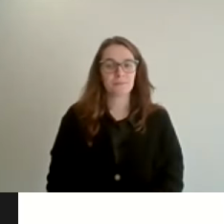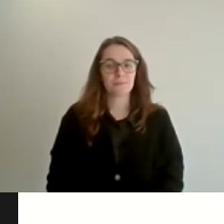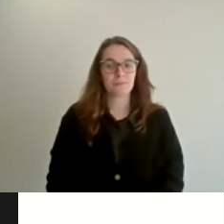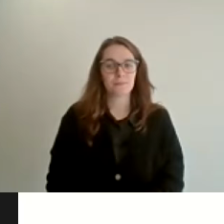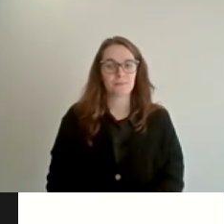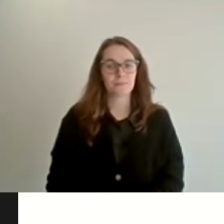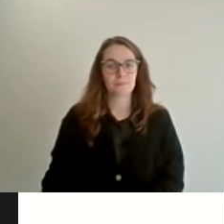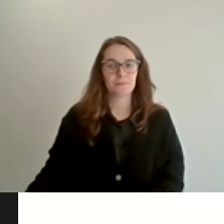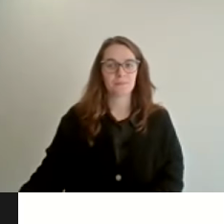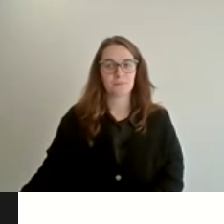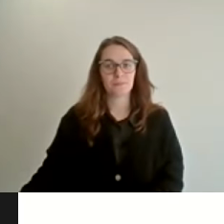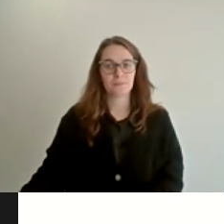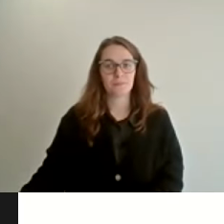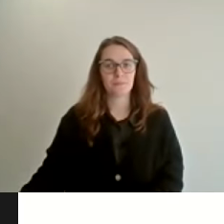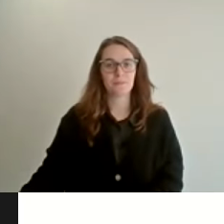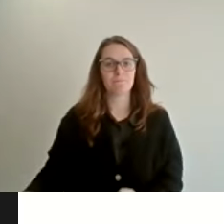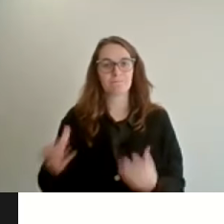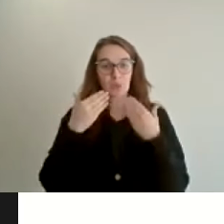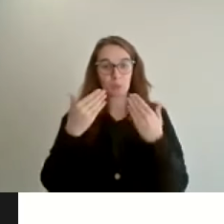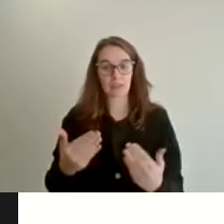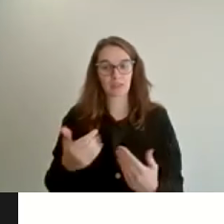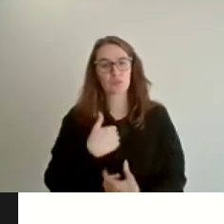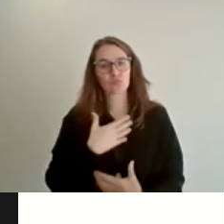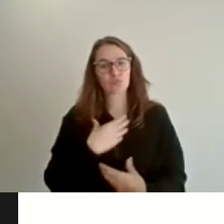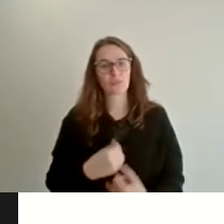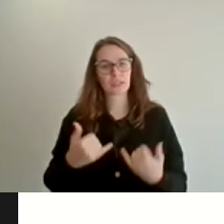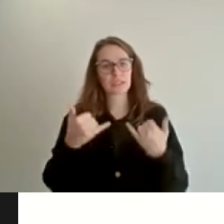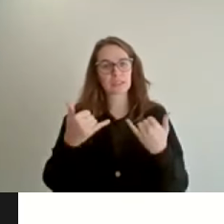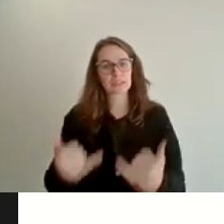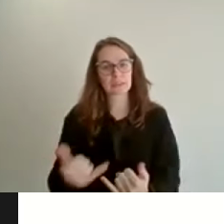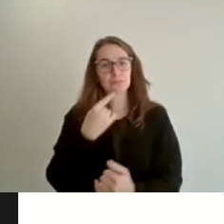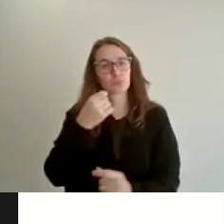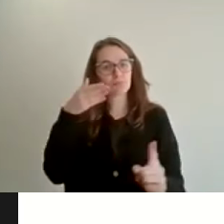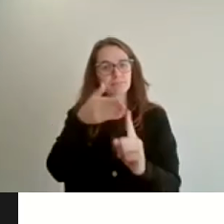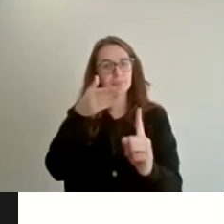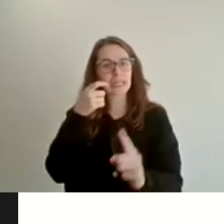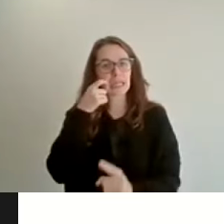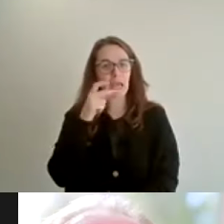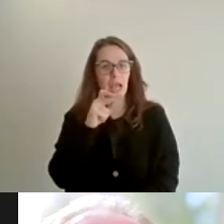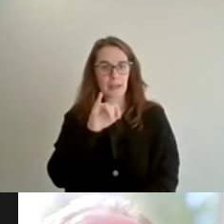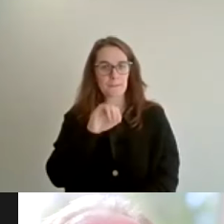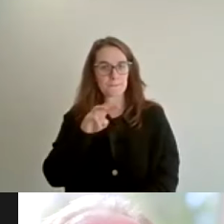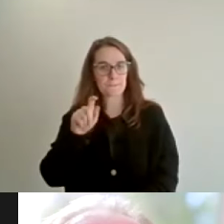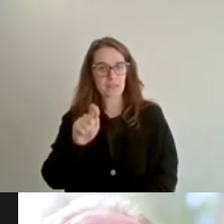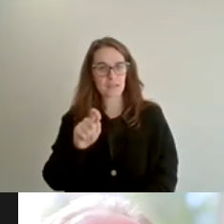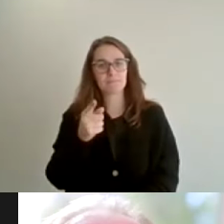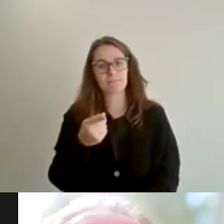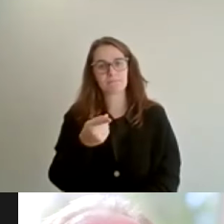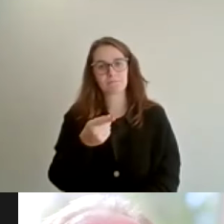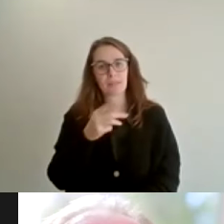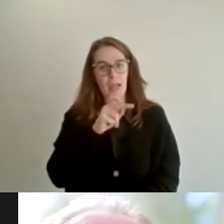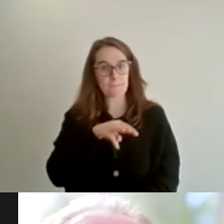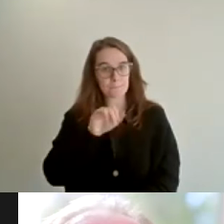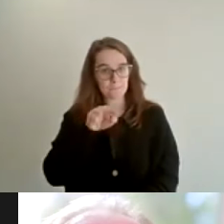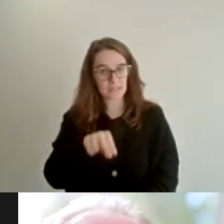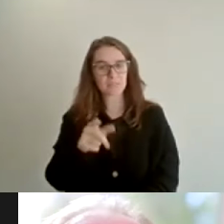Thank you very much, Diana. So I would actually like to direct a question to Ayman from IM Swedish Development Partner. Do you have